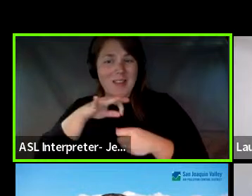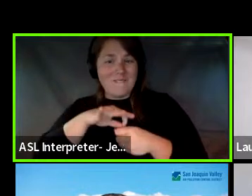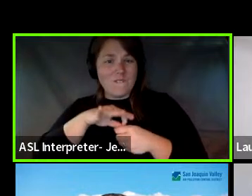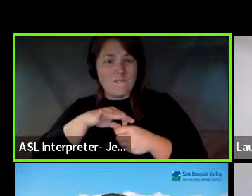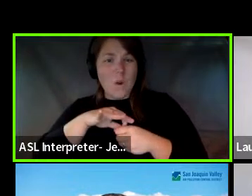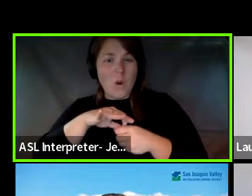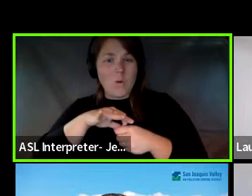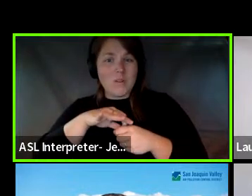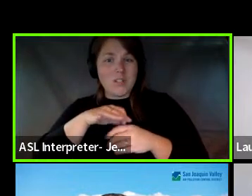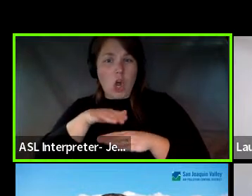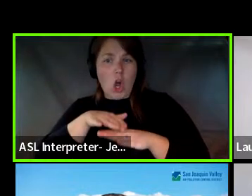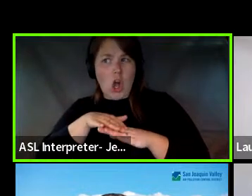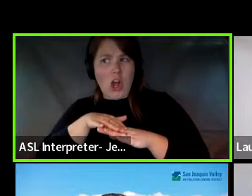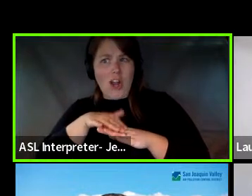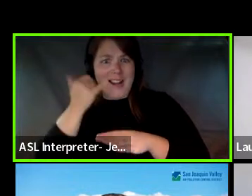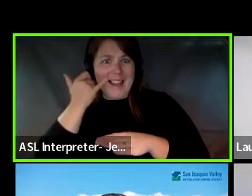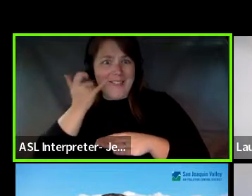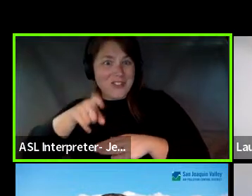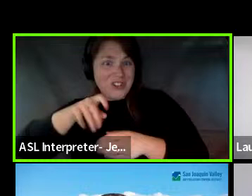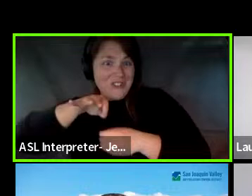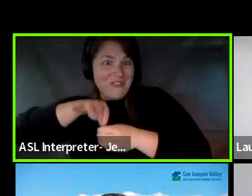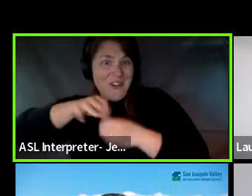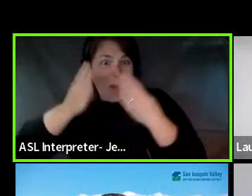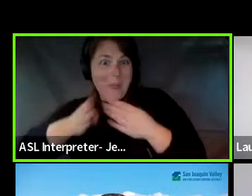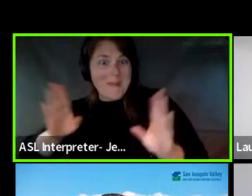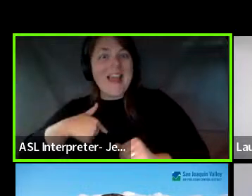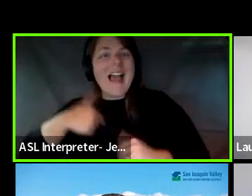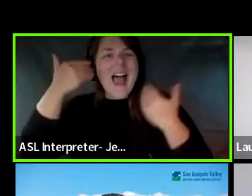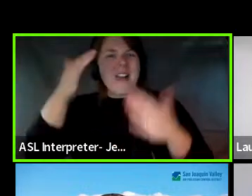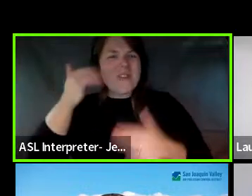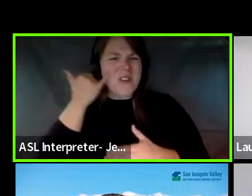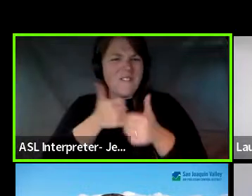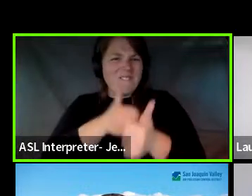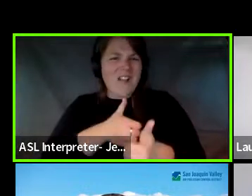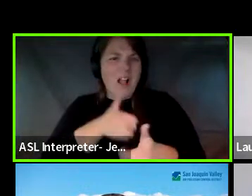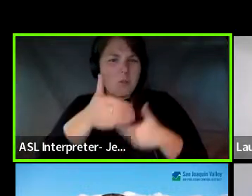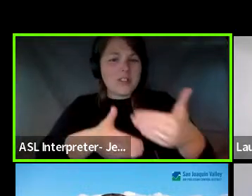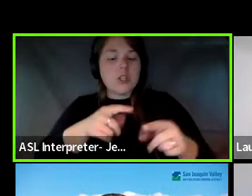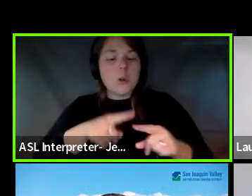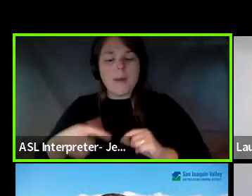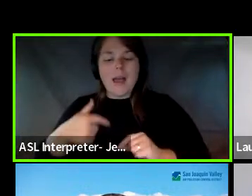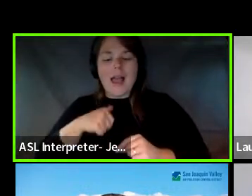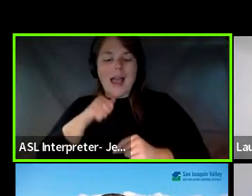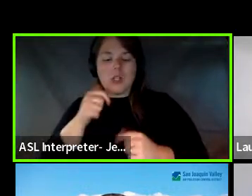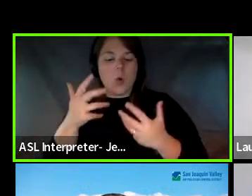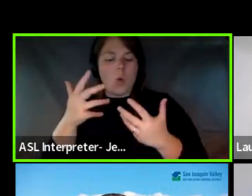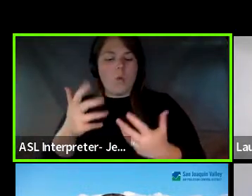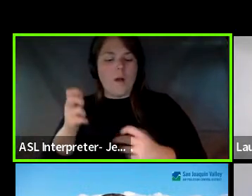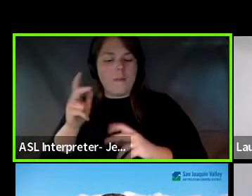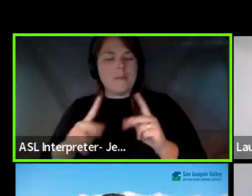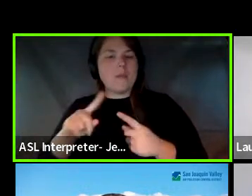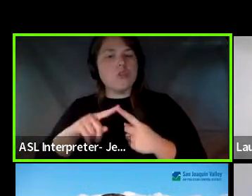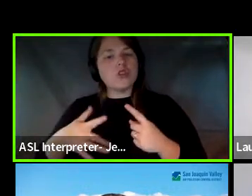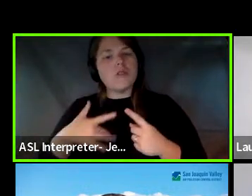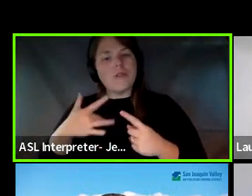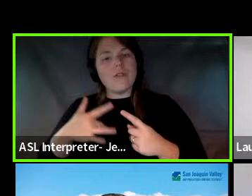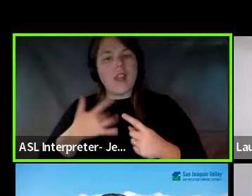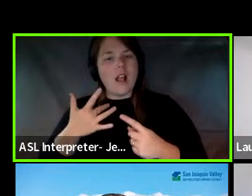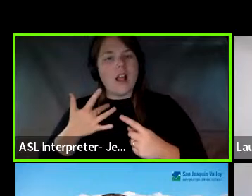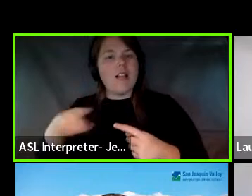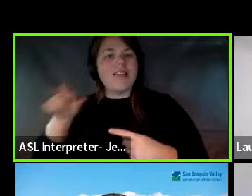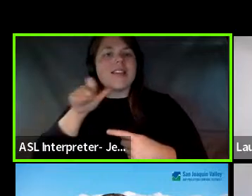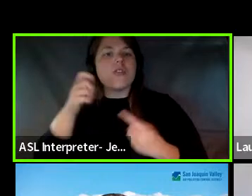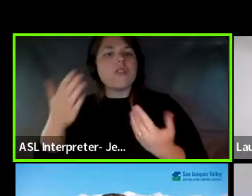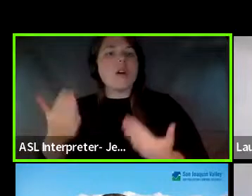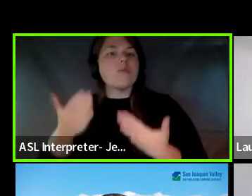should vote. I don't know if that's maybe out of procedure, but I also don't want folks, to your point, to feel like they're not bringing up, maybe there are